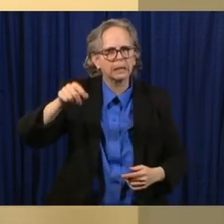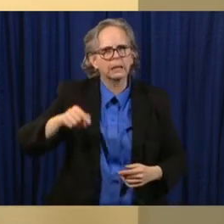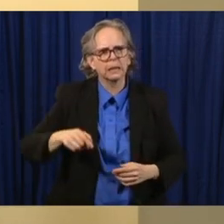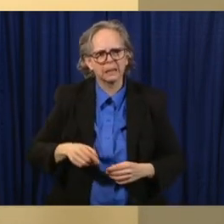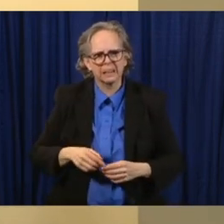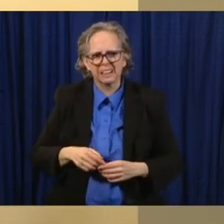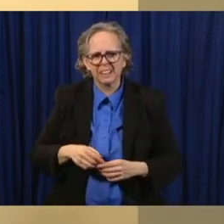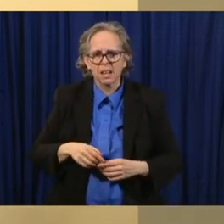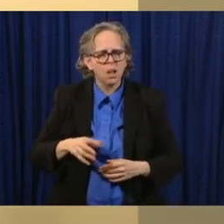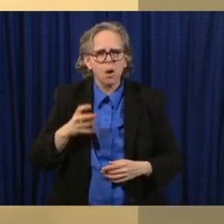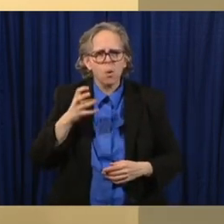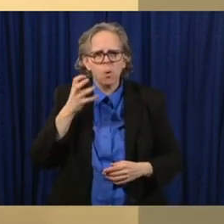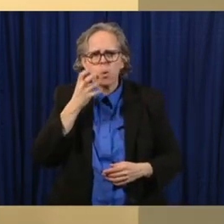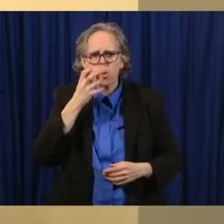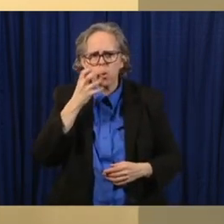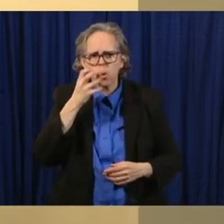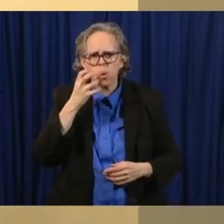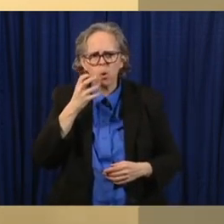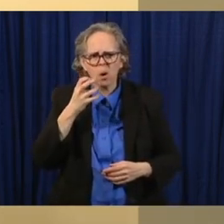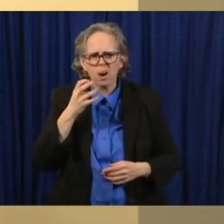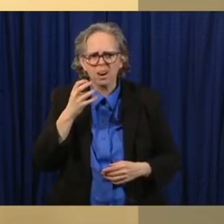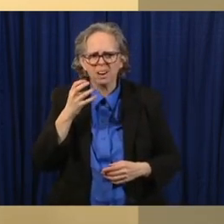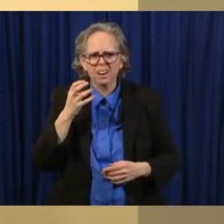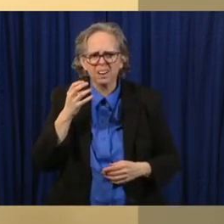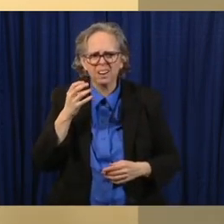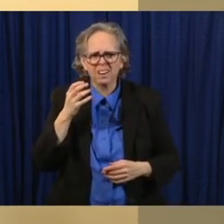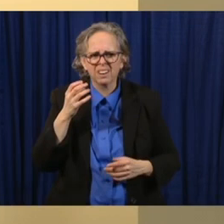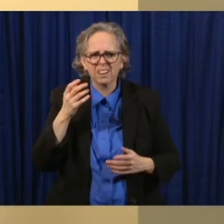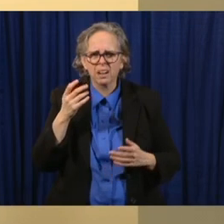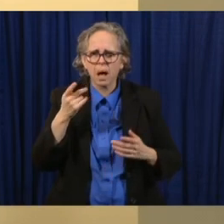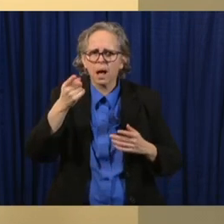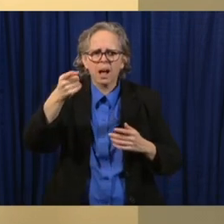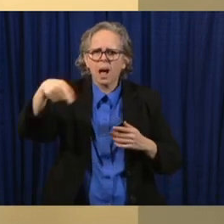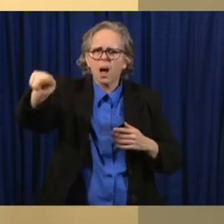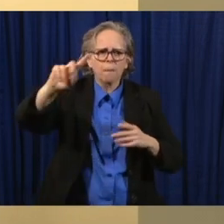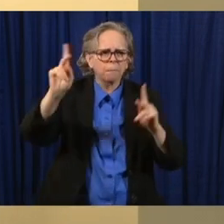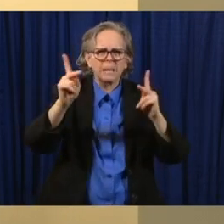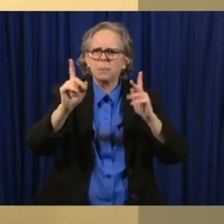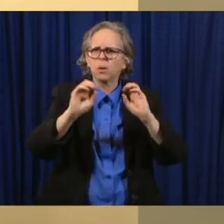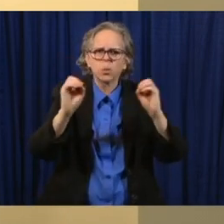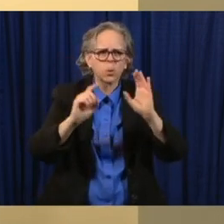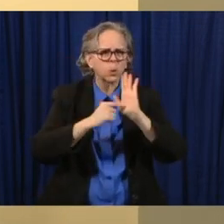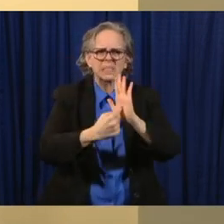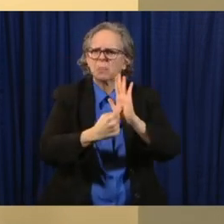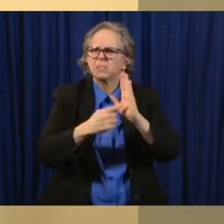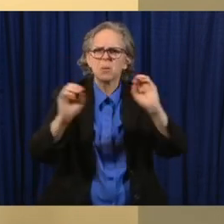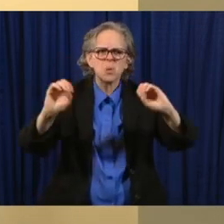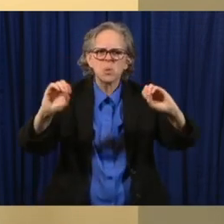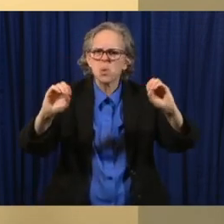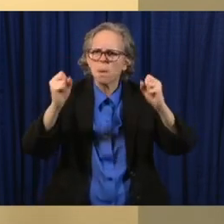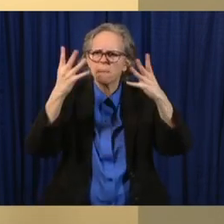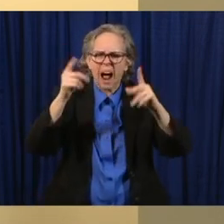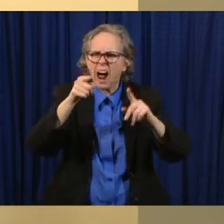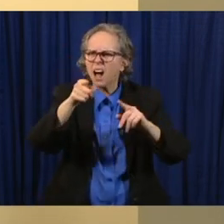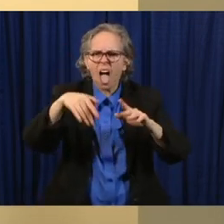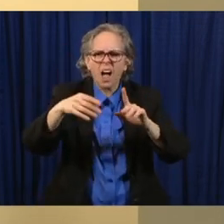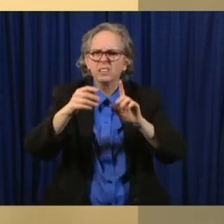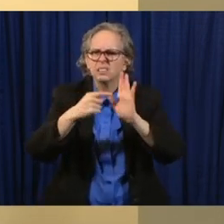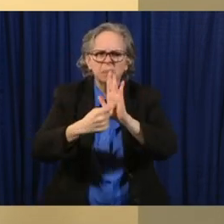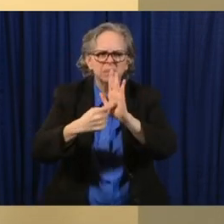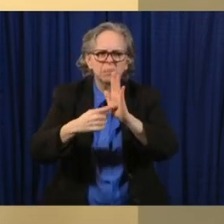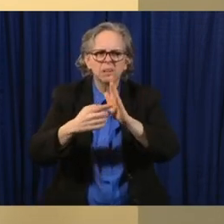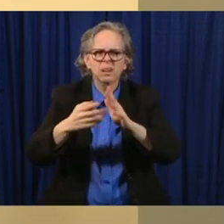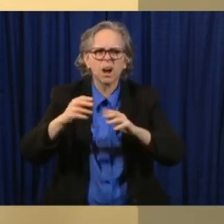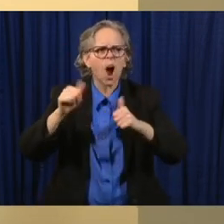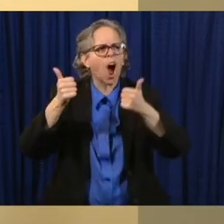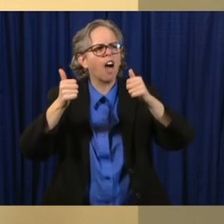cases we are picking up. I talked to my colleagues in all our neighboring states, and they are seeing a similar trend. When they go